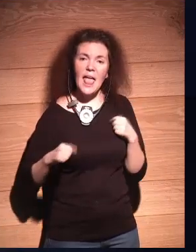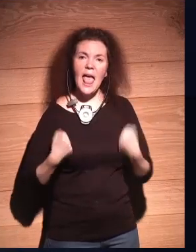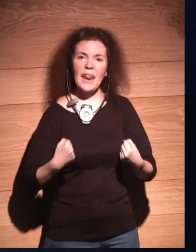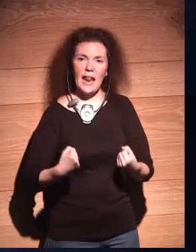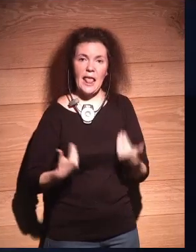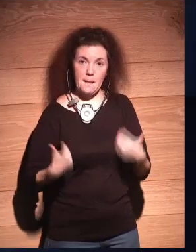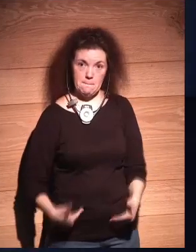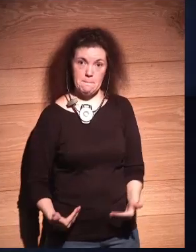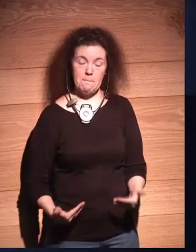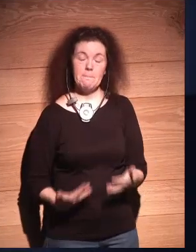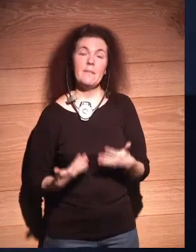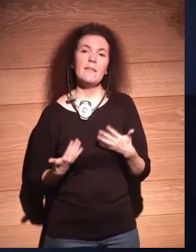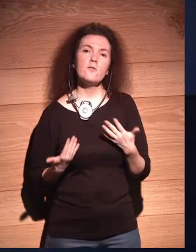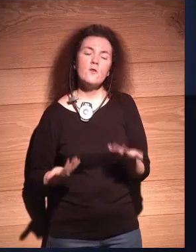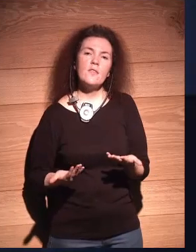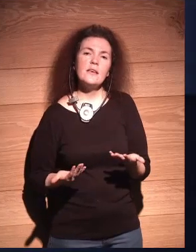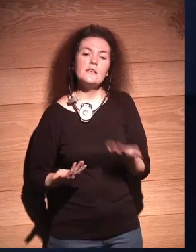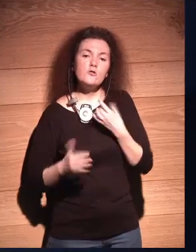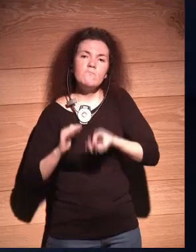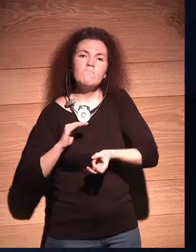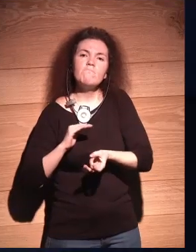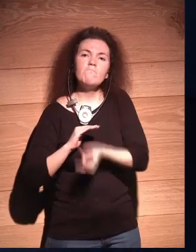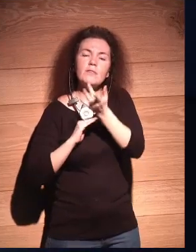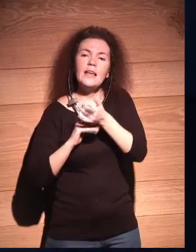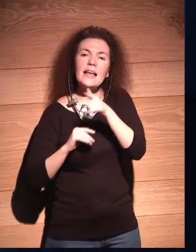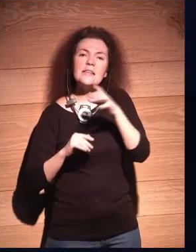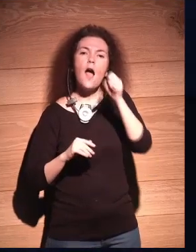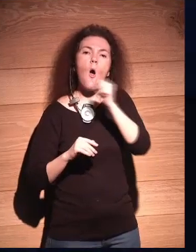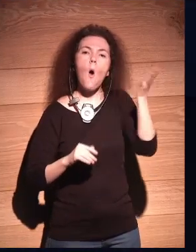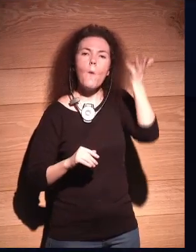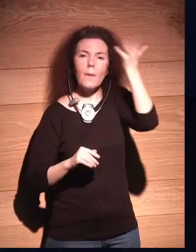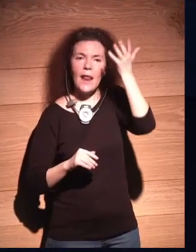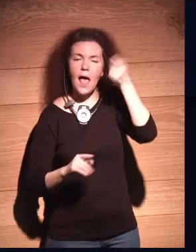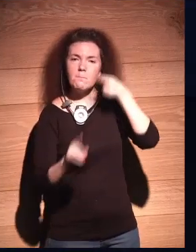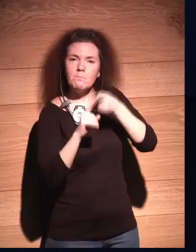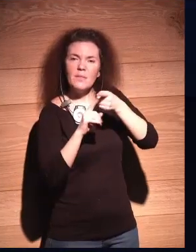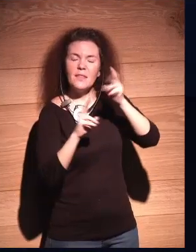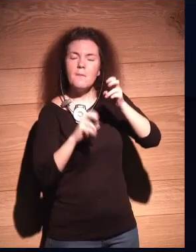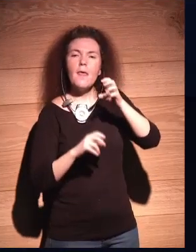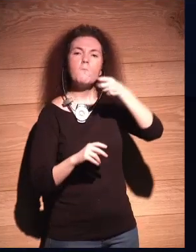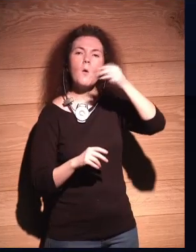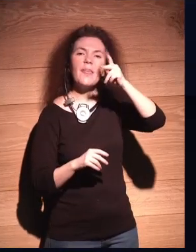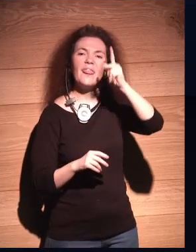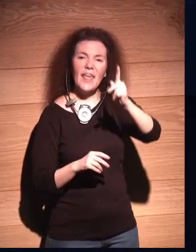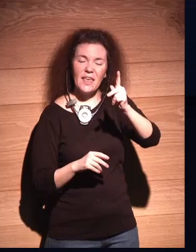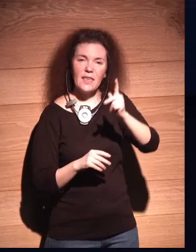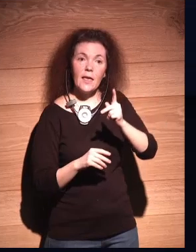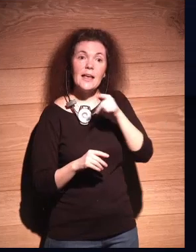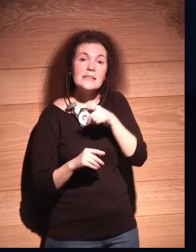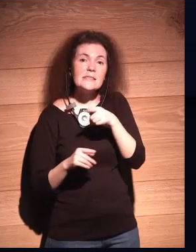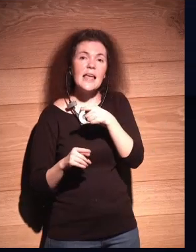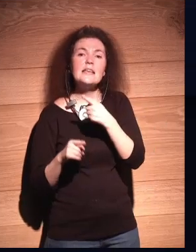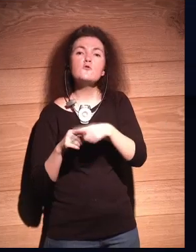this opera based on Moby Dick. And so this instrument is for some of